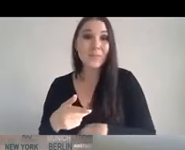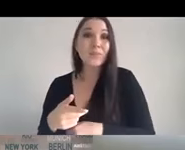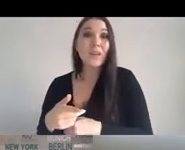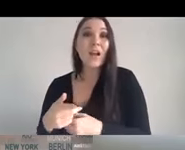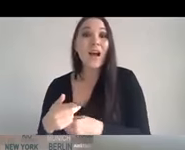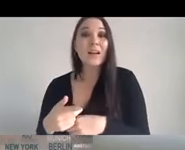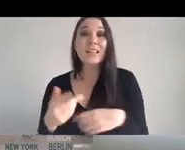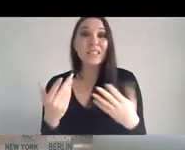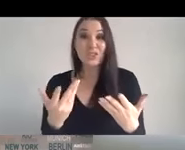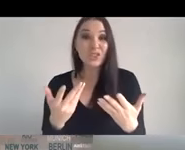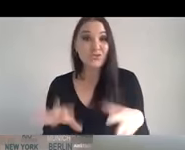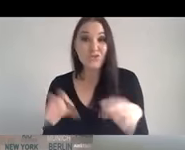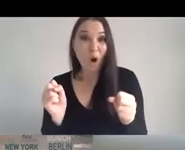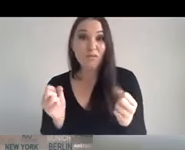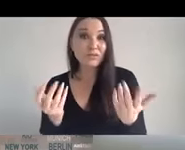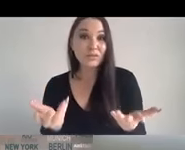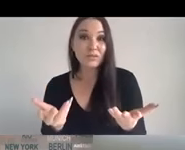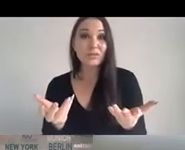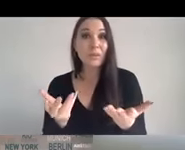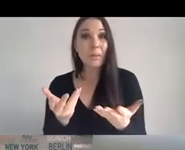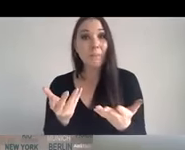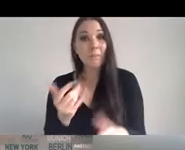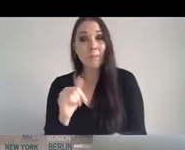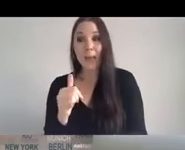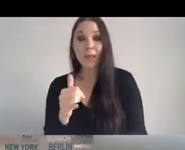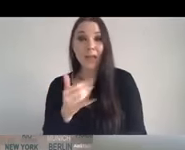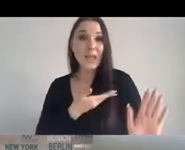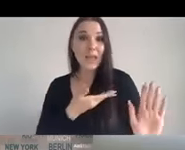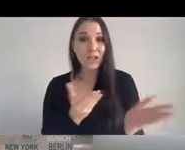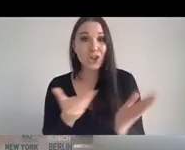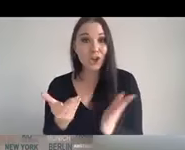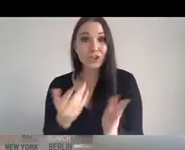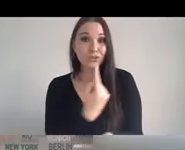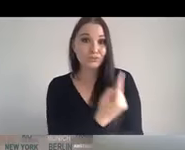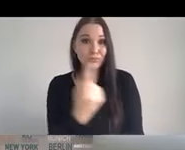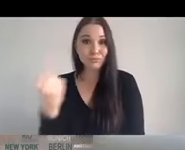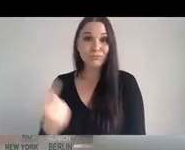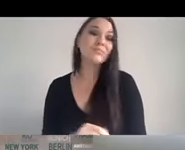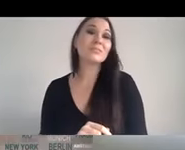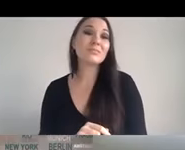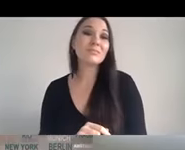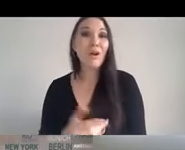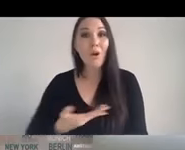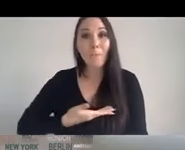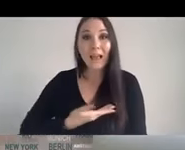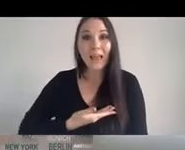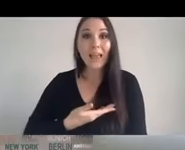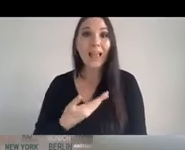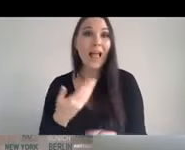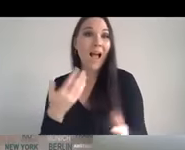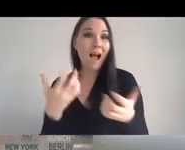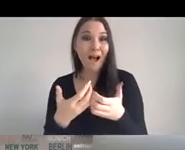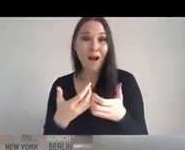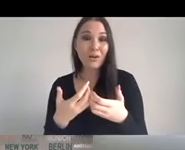I suppose, look, if we start off with maybe Juta, do you want to give a little introduction to yourself, your company, and how you are actually